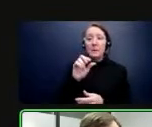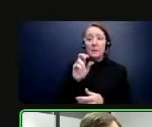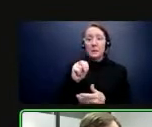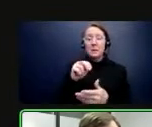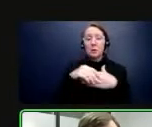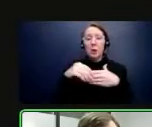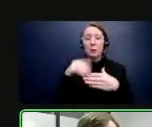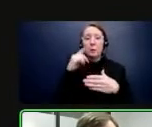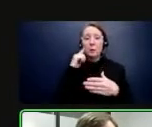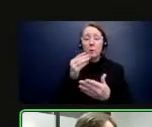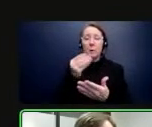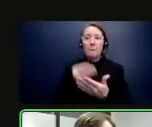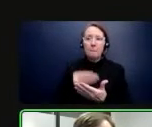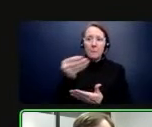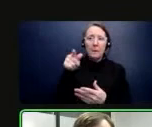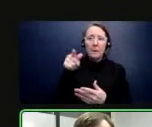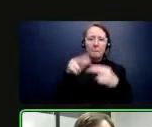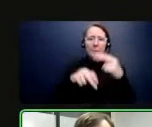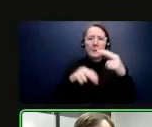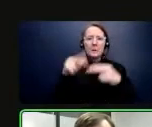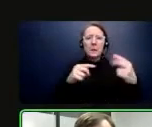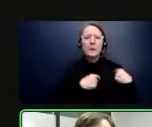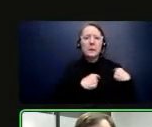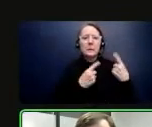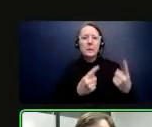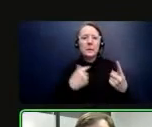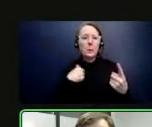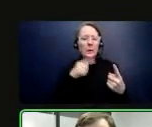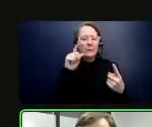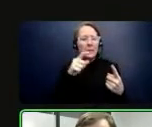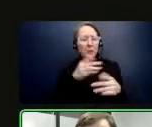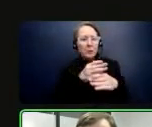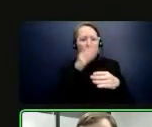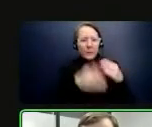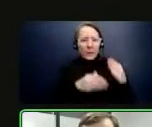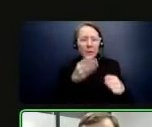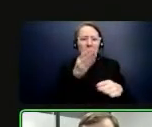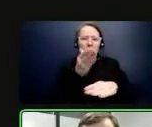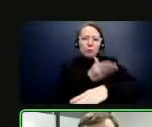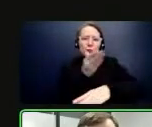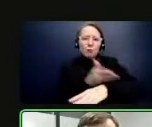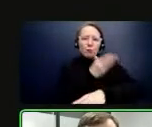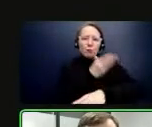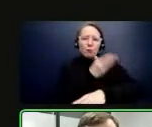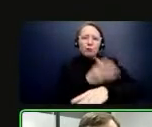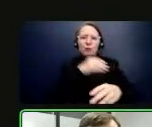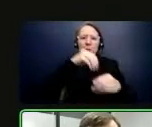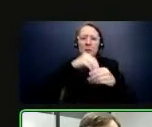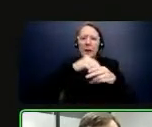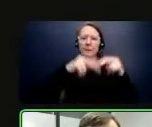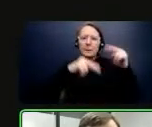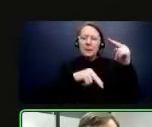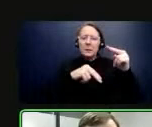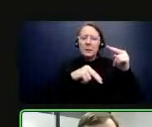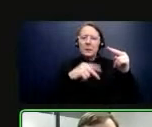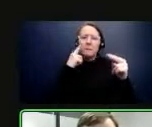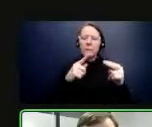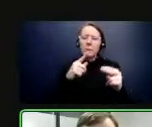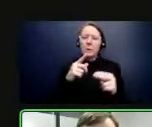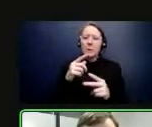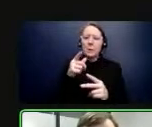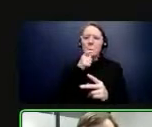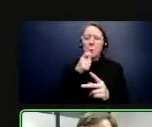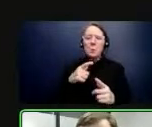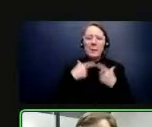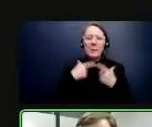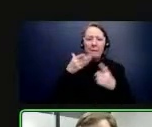had a need to finish constructing the inside of that facility for tenant improvements. And that shortfall